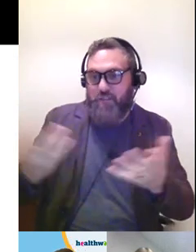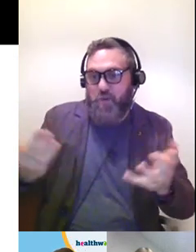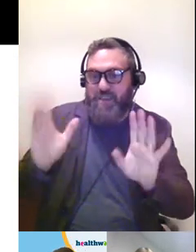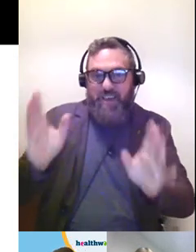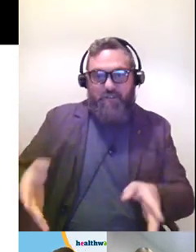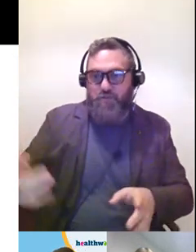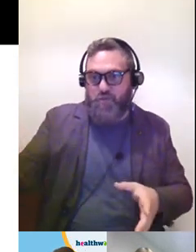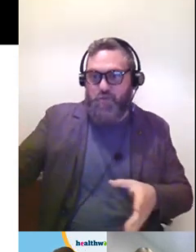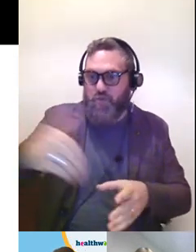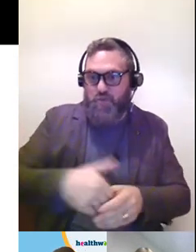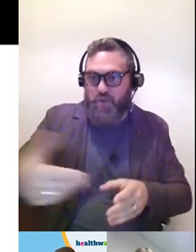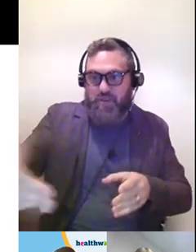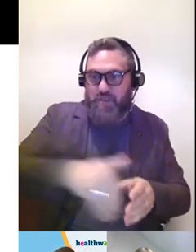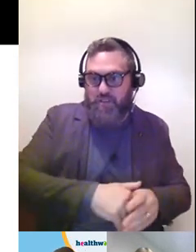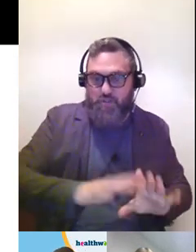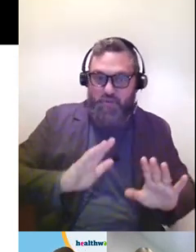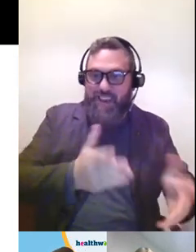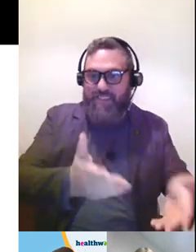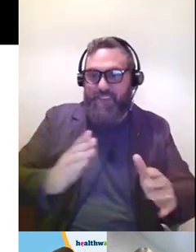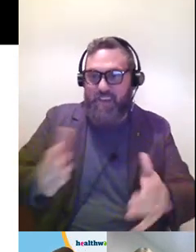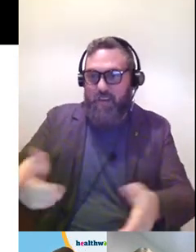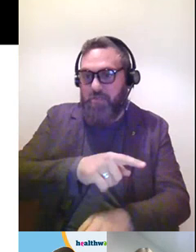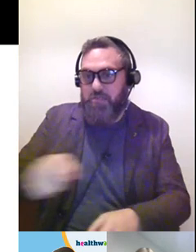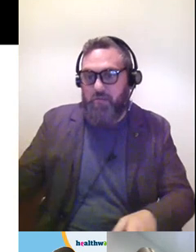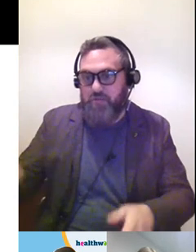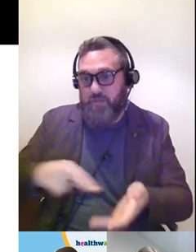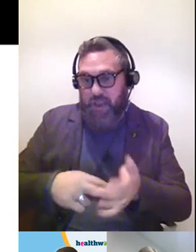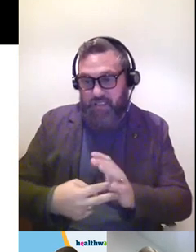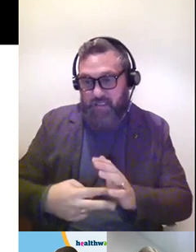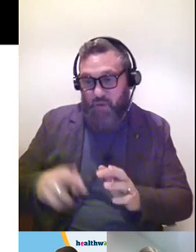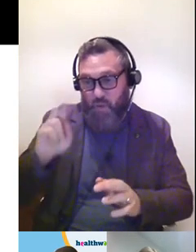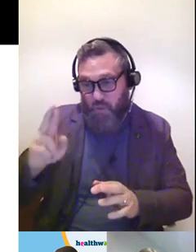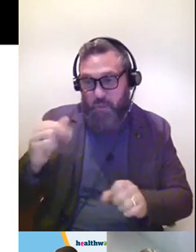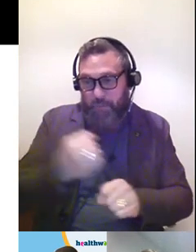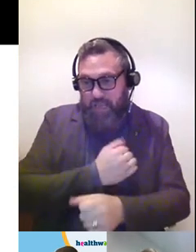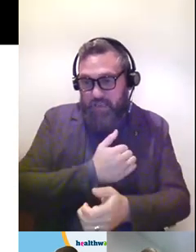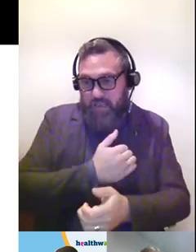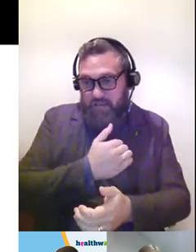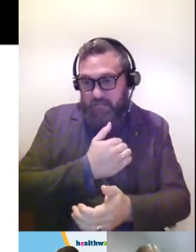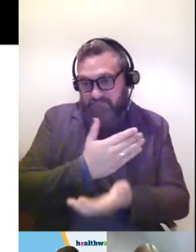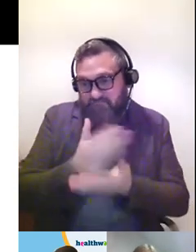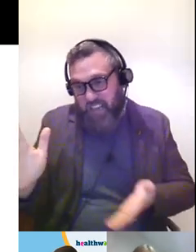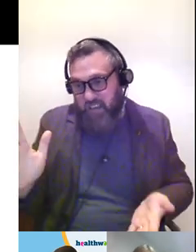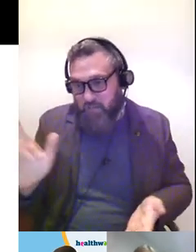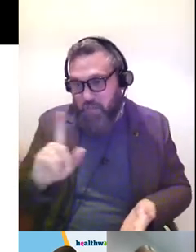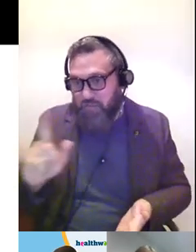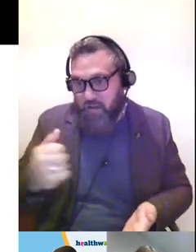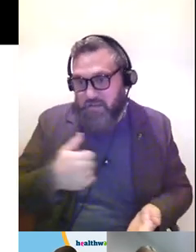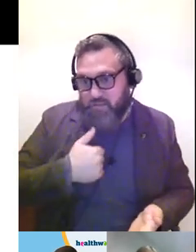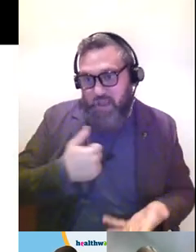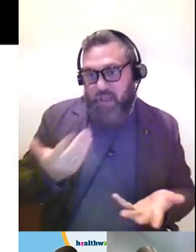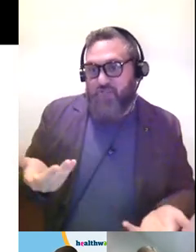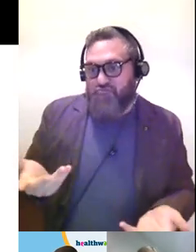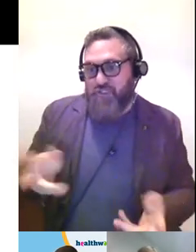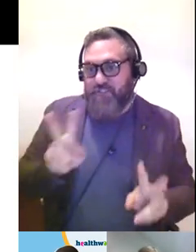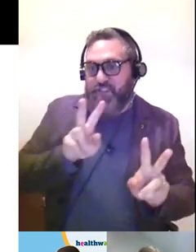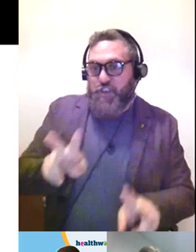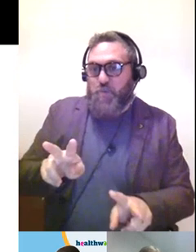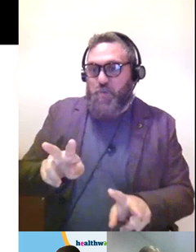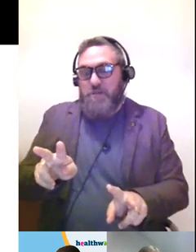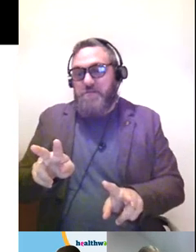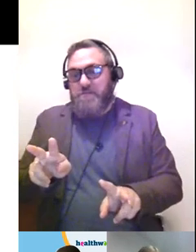to the table to deliver those partnership plans. I hope that makes sense, but that's my current view on it. And of